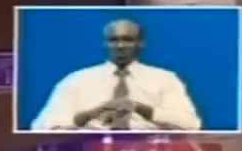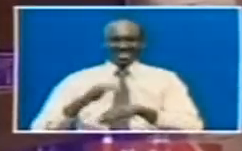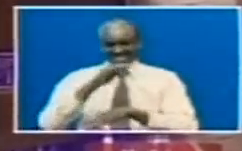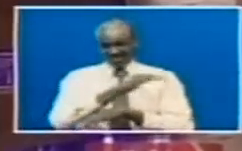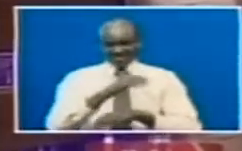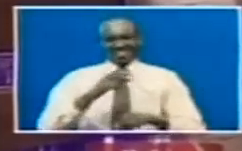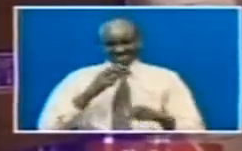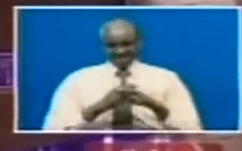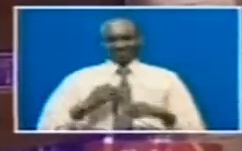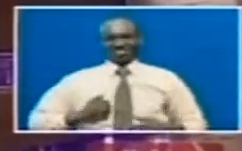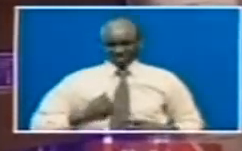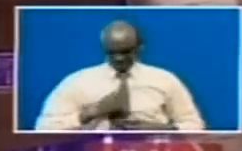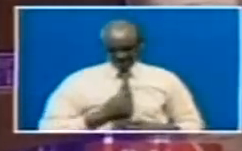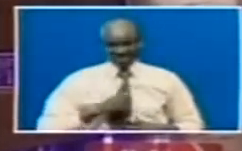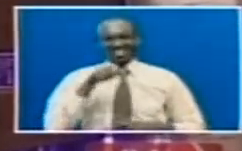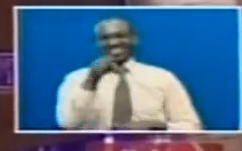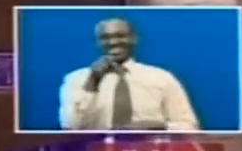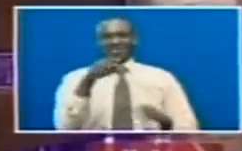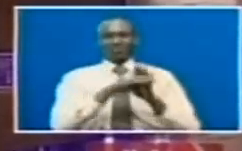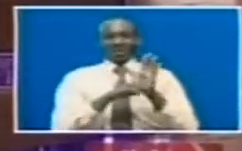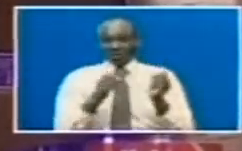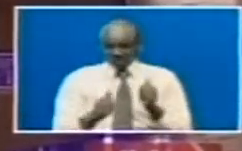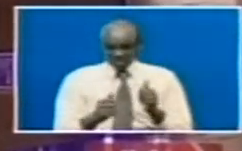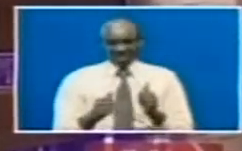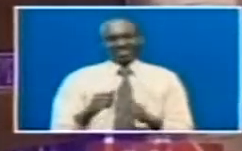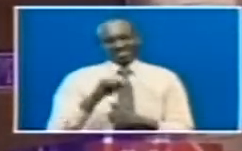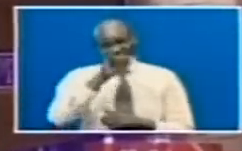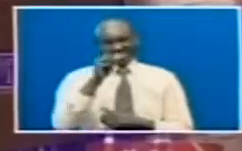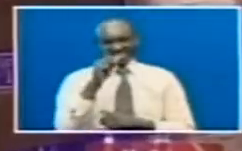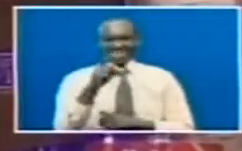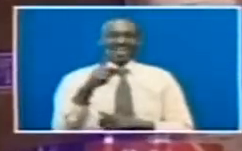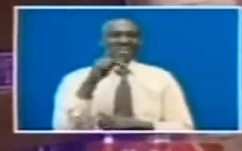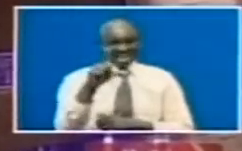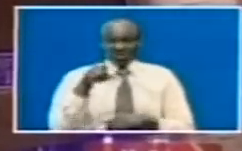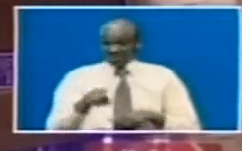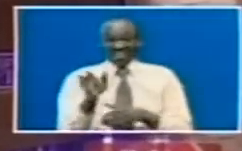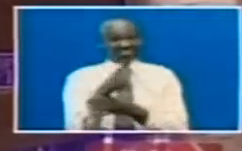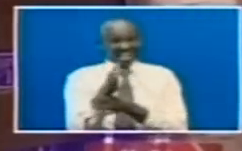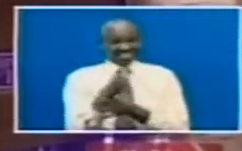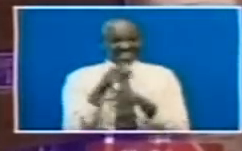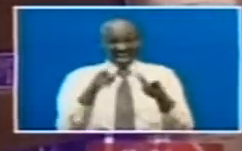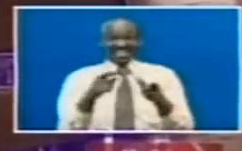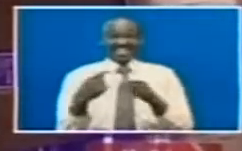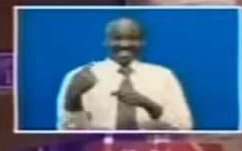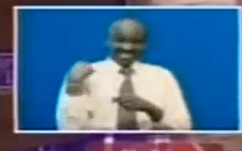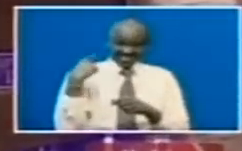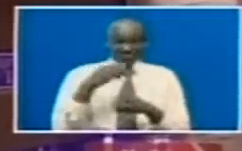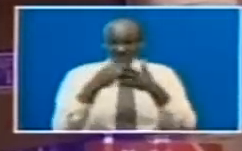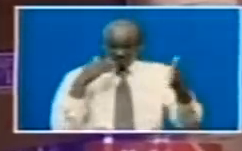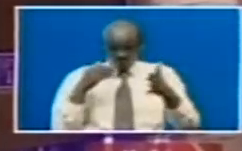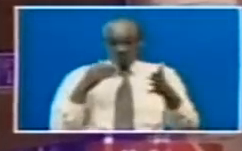evening. I'm Jeff Koinange, and this is Jeff Koinange Live. Being a Thursday and the day before Jamhuri